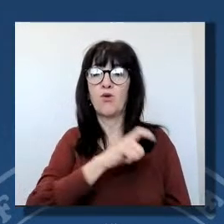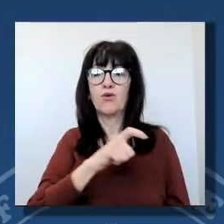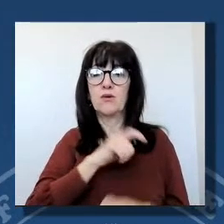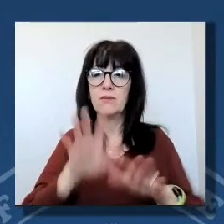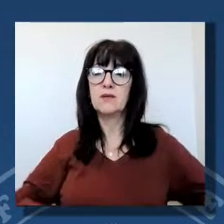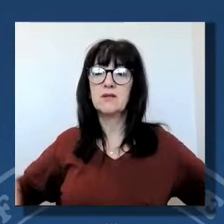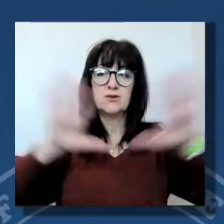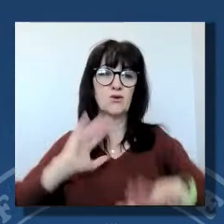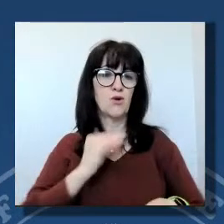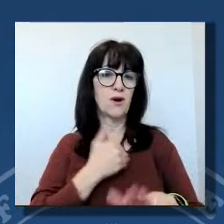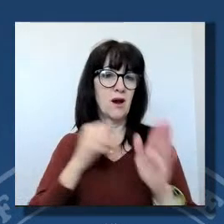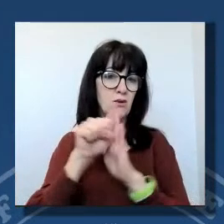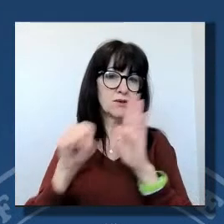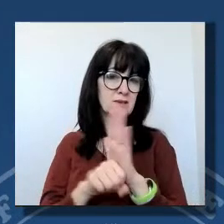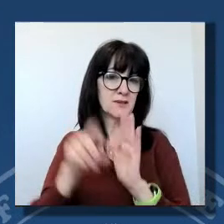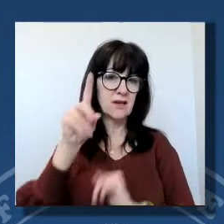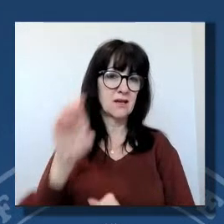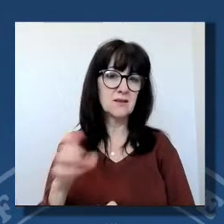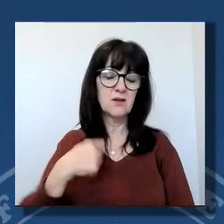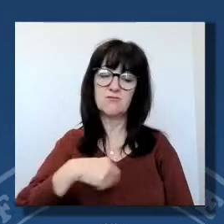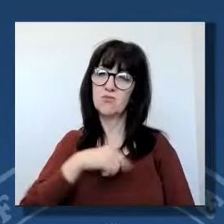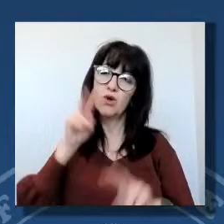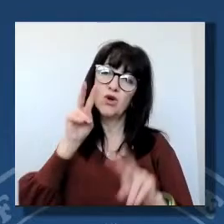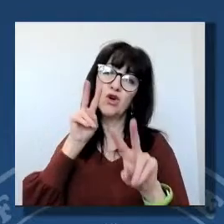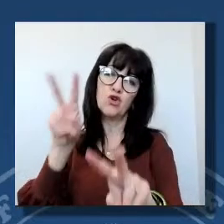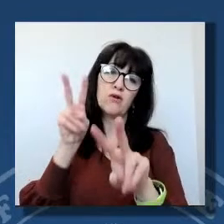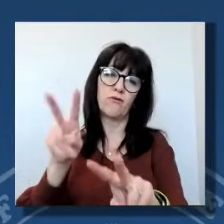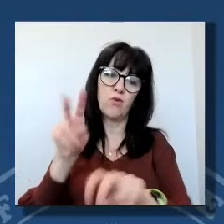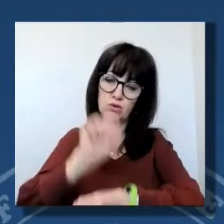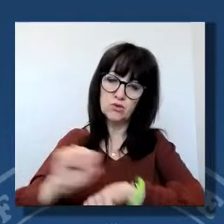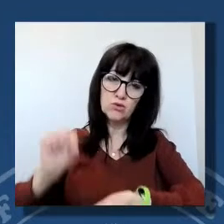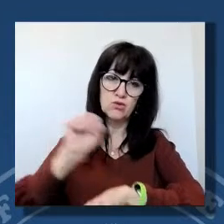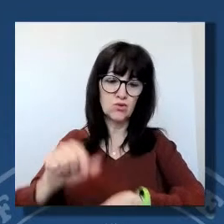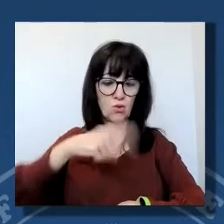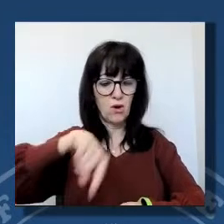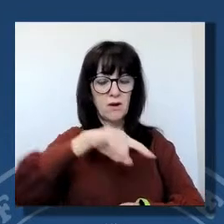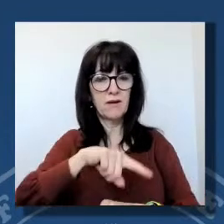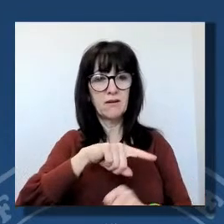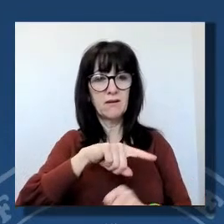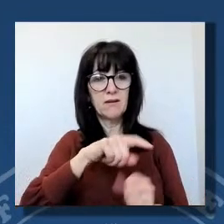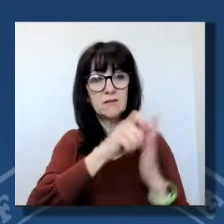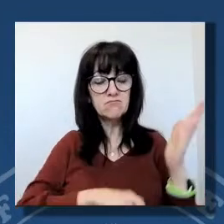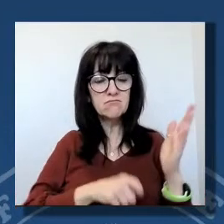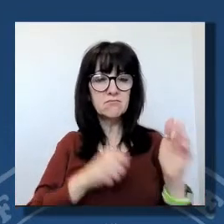you very much for coming today, and we look forward to working to get this package passed in the General Assembly.